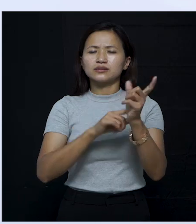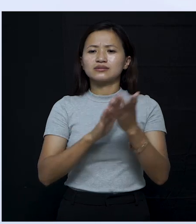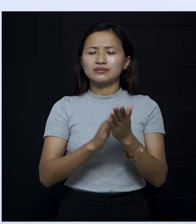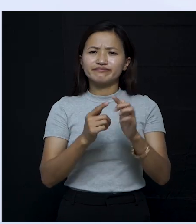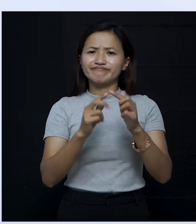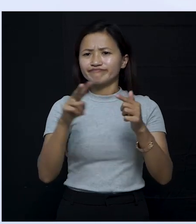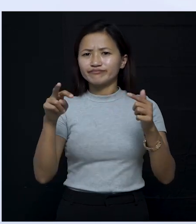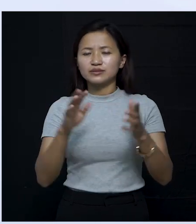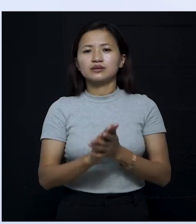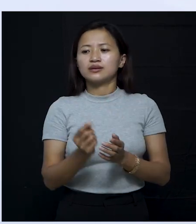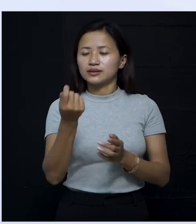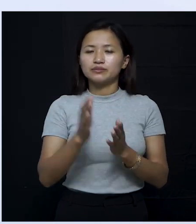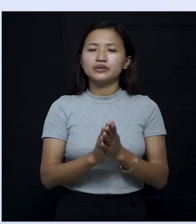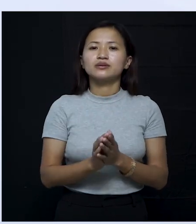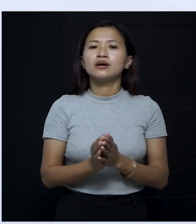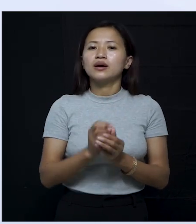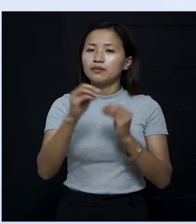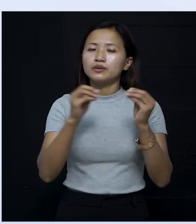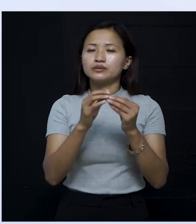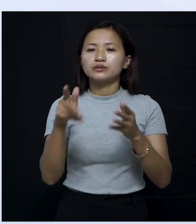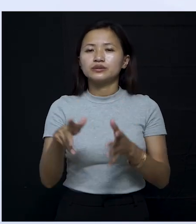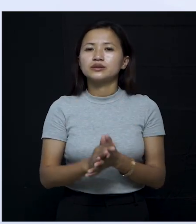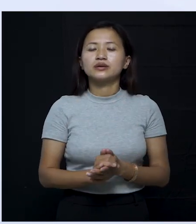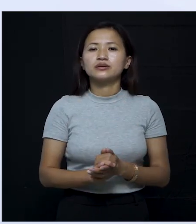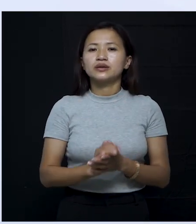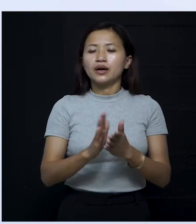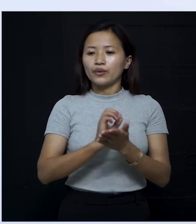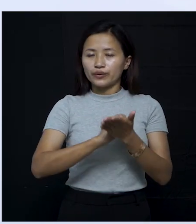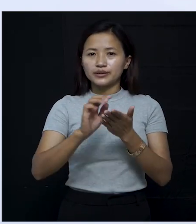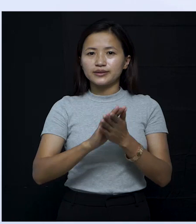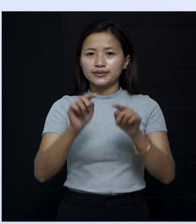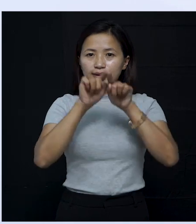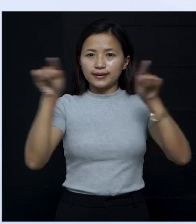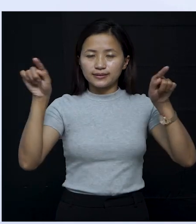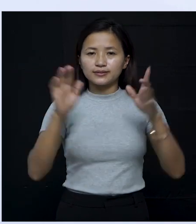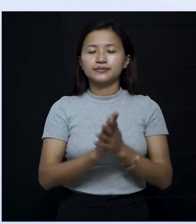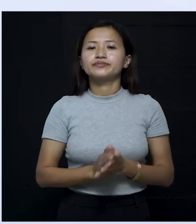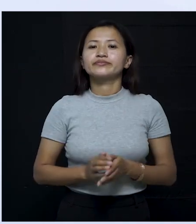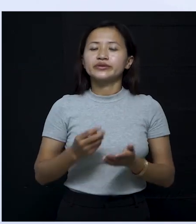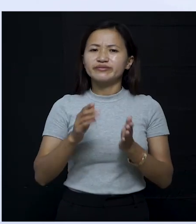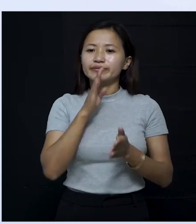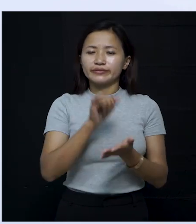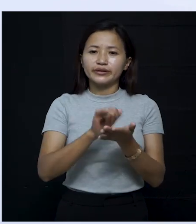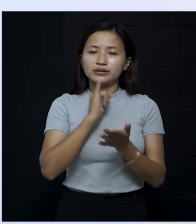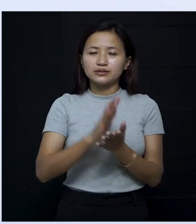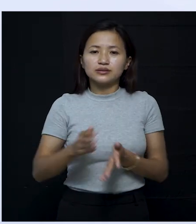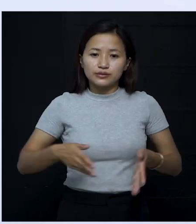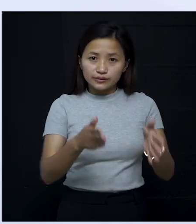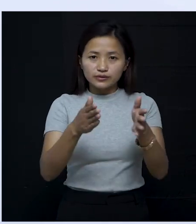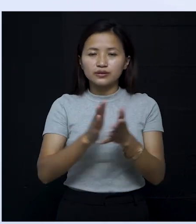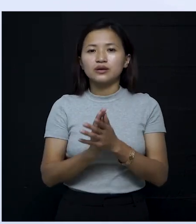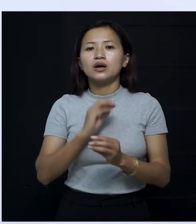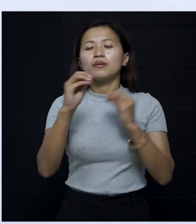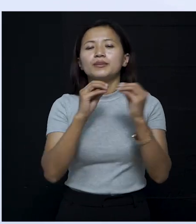have to explain a little bit about it. So what you can do is write the heading, that is the river, and try to write a little bit about